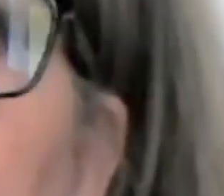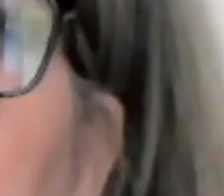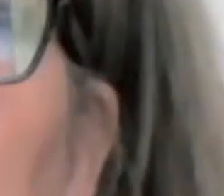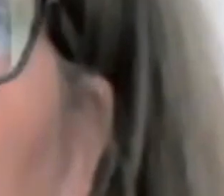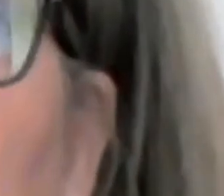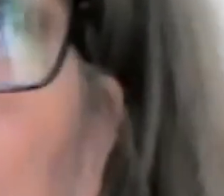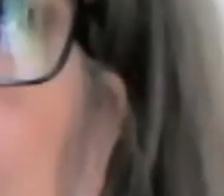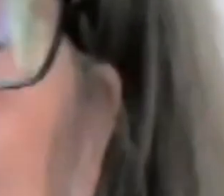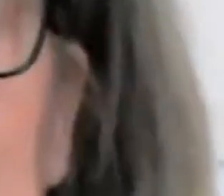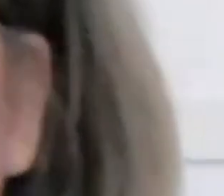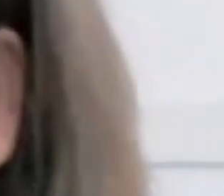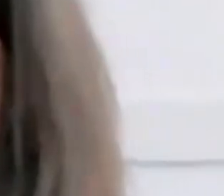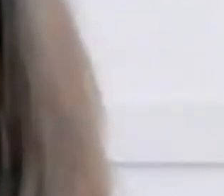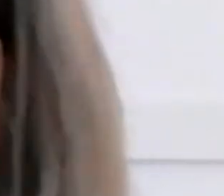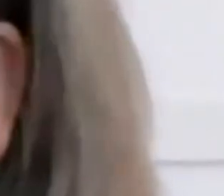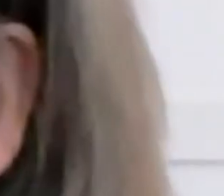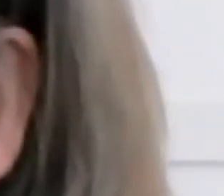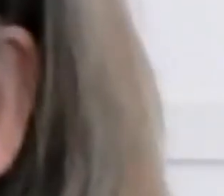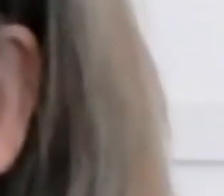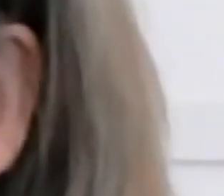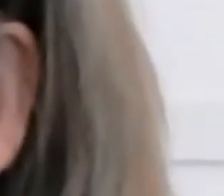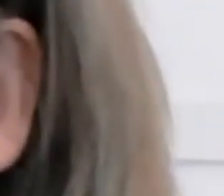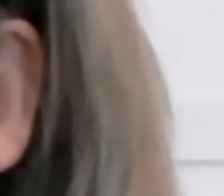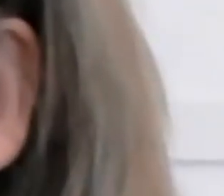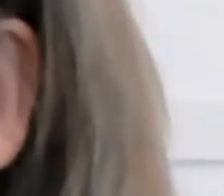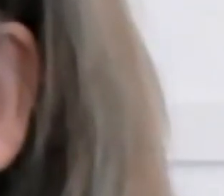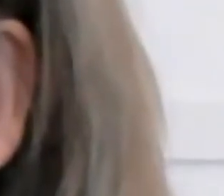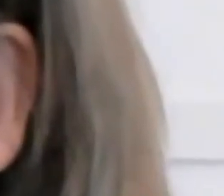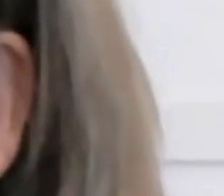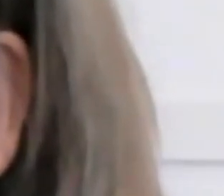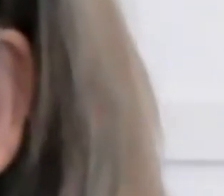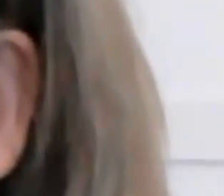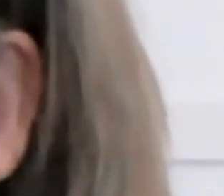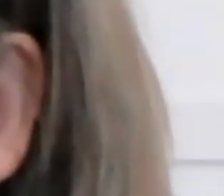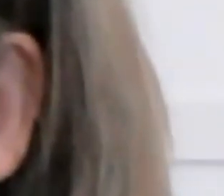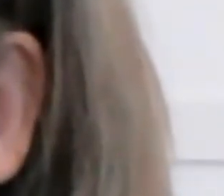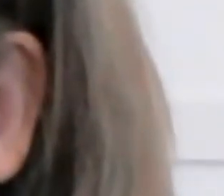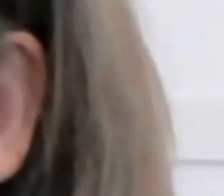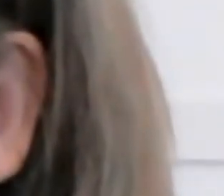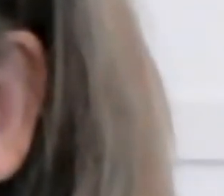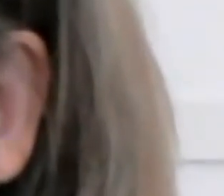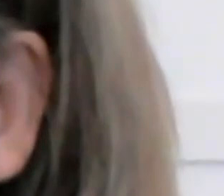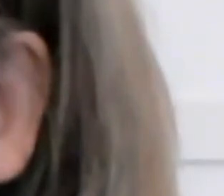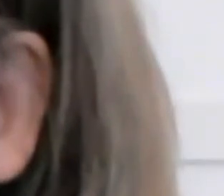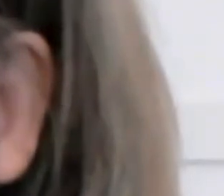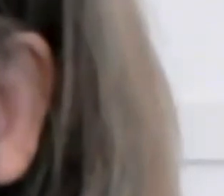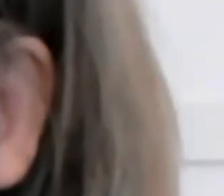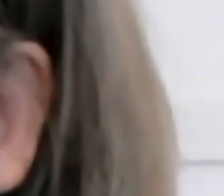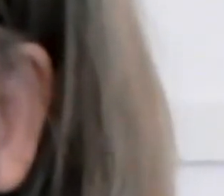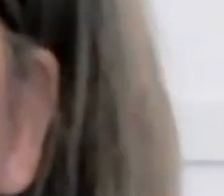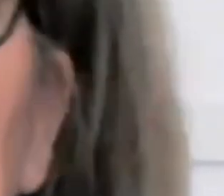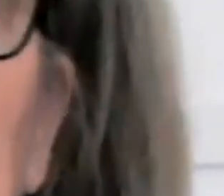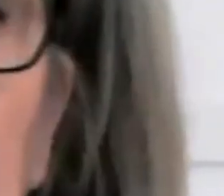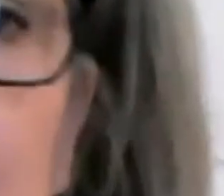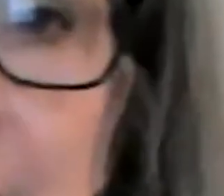people feel welcomed. I just finished a study that's not public yet, but I will tell you one of the punchlines is that